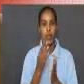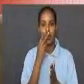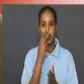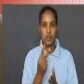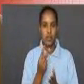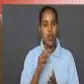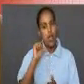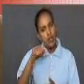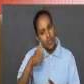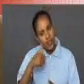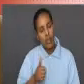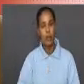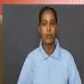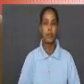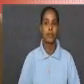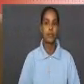see every day.